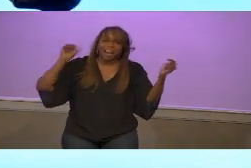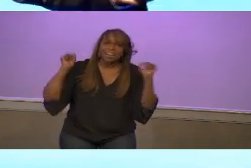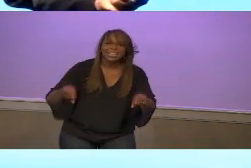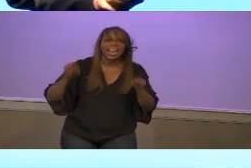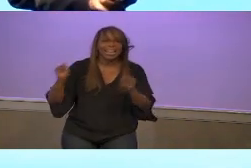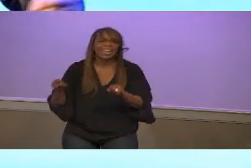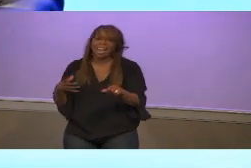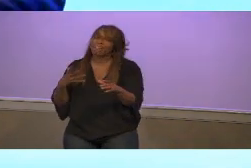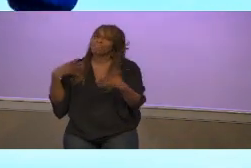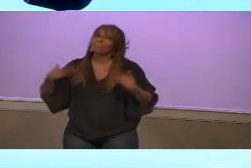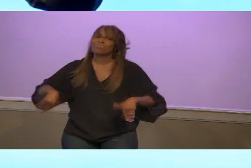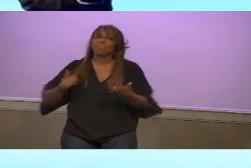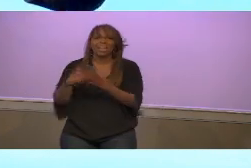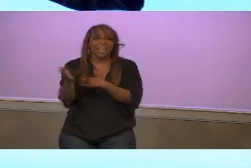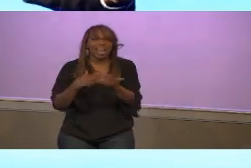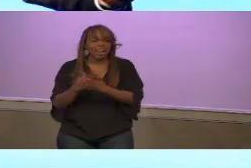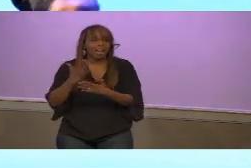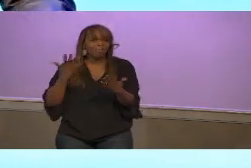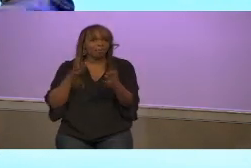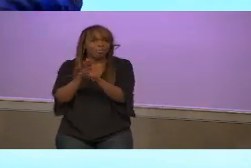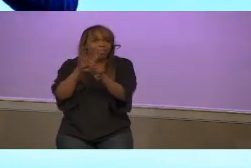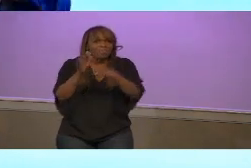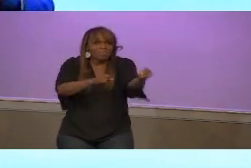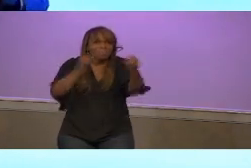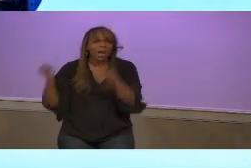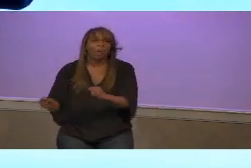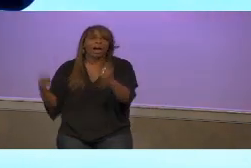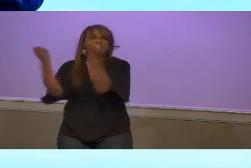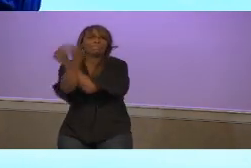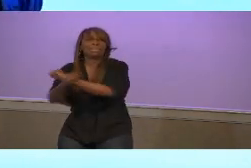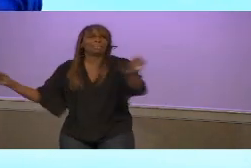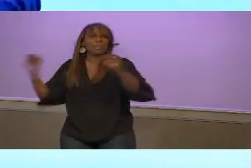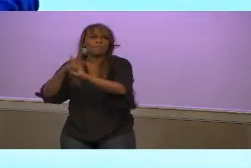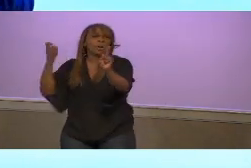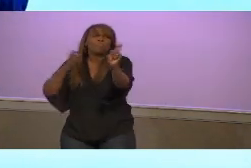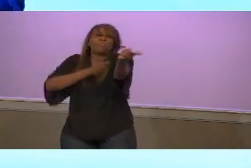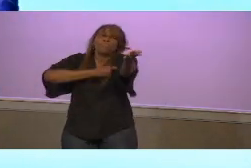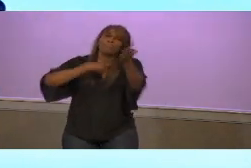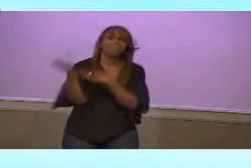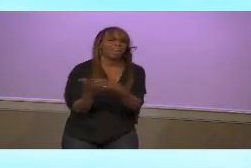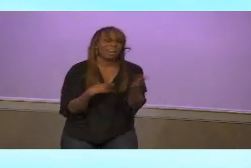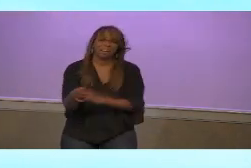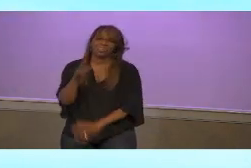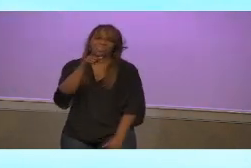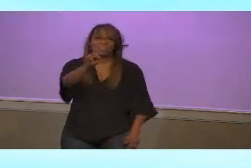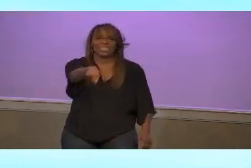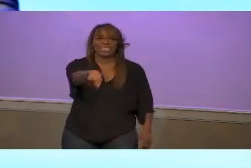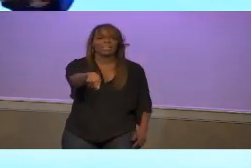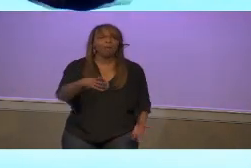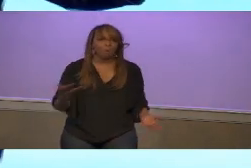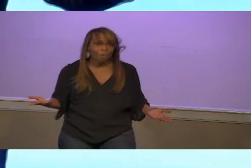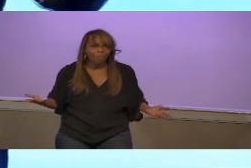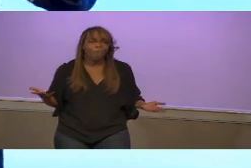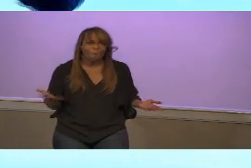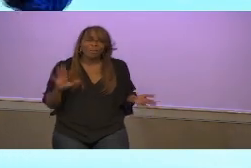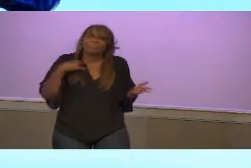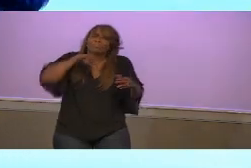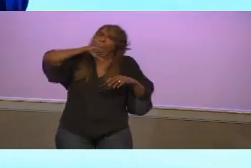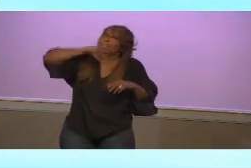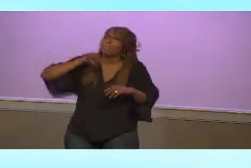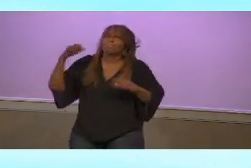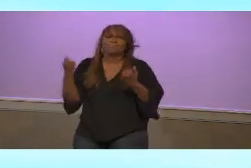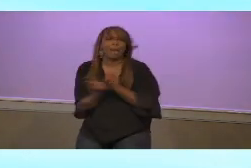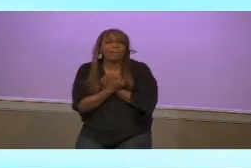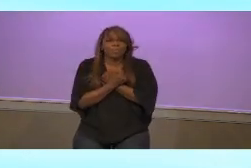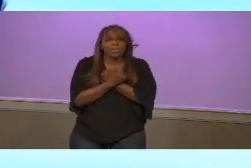and tough enough and has stuff enough that I can deliver you from whatever you need. And that's the thing I love about him